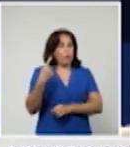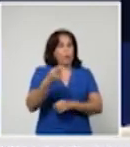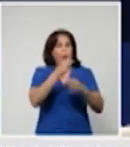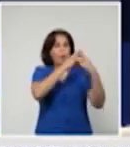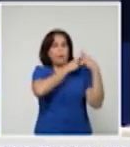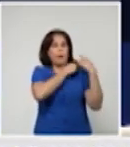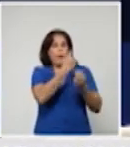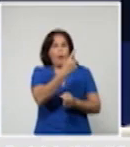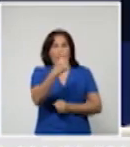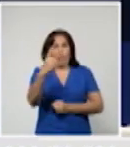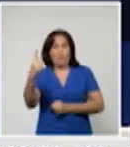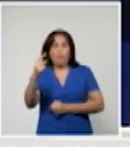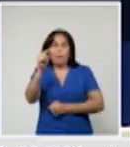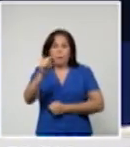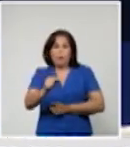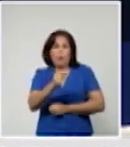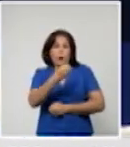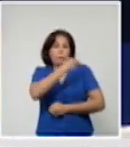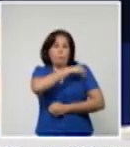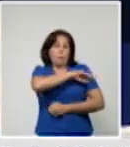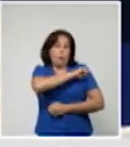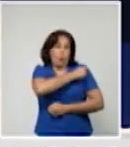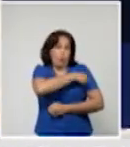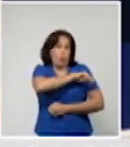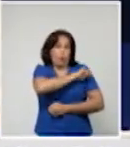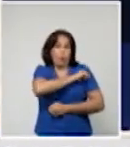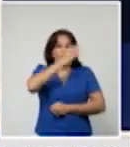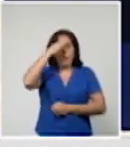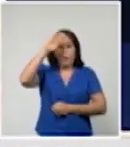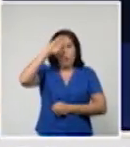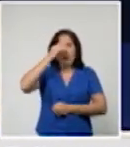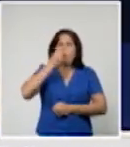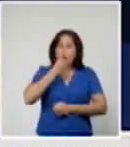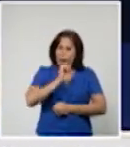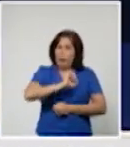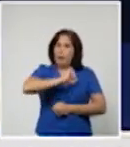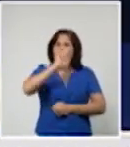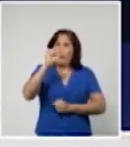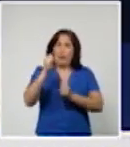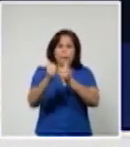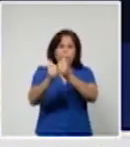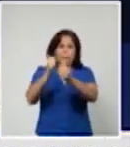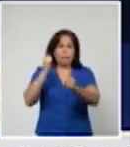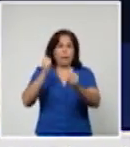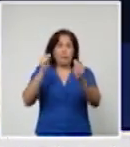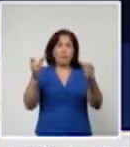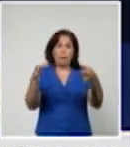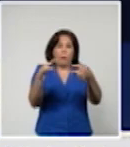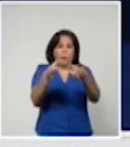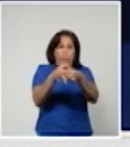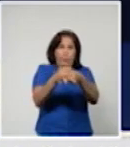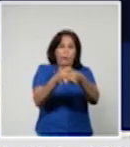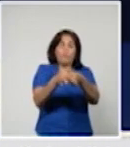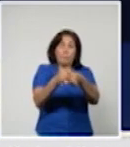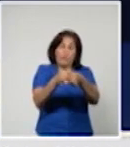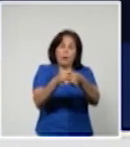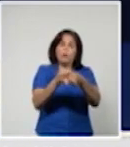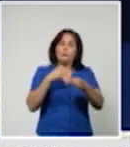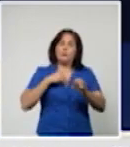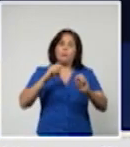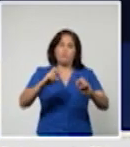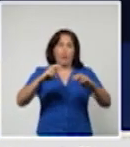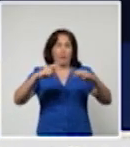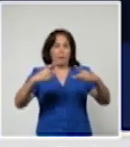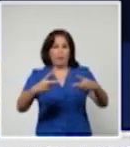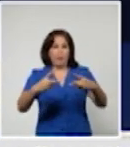careless behavior of some individuals who do not seem to understand what the virus means and what it means